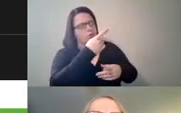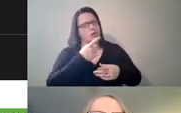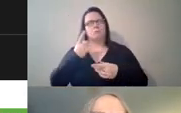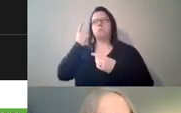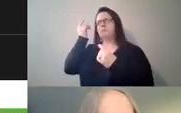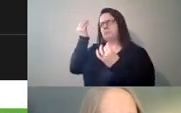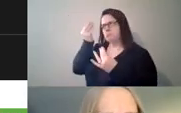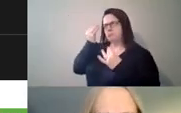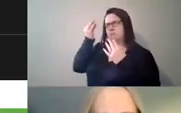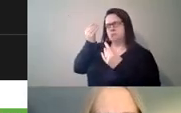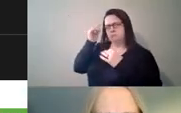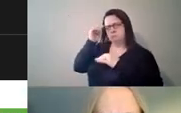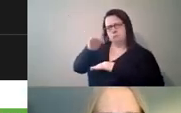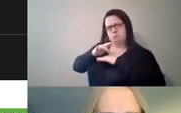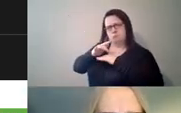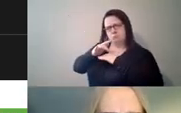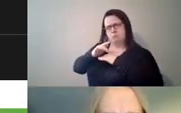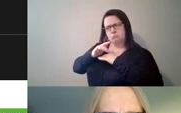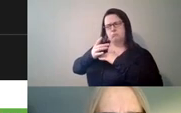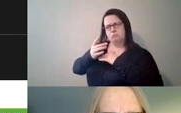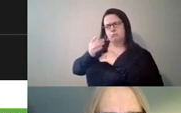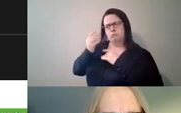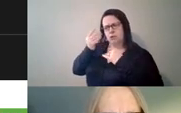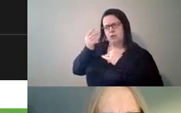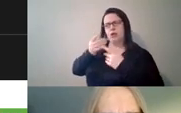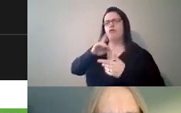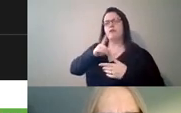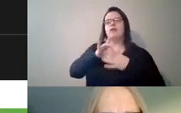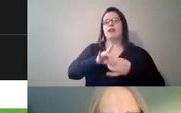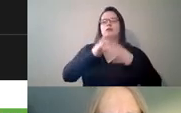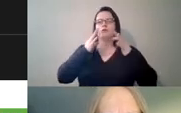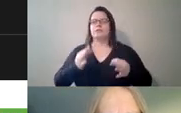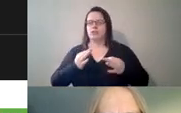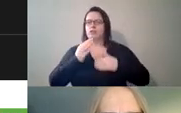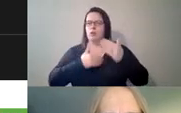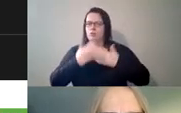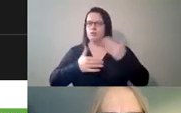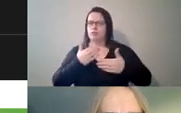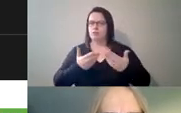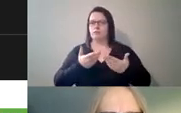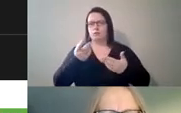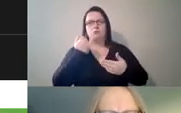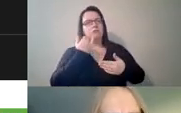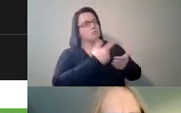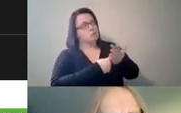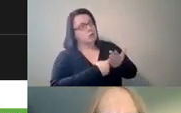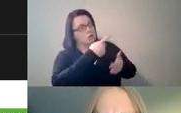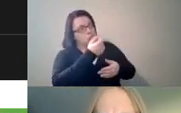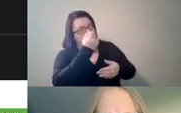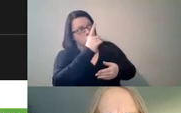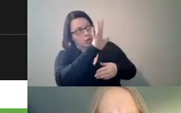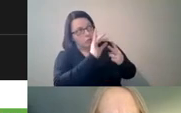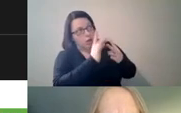case, really going back to that decision-making process we discussed earlier. So are they aware of their options and the consequences of their